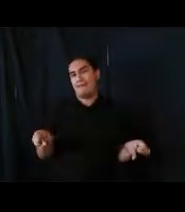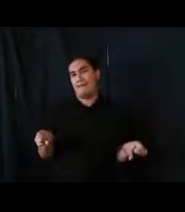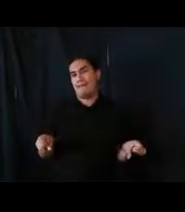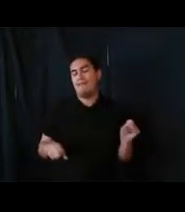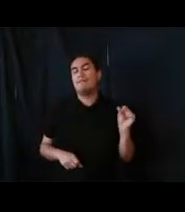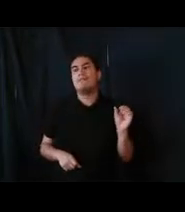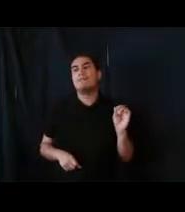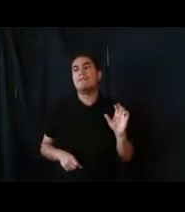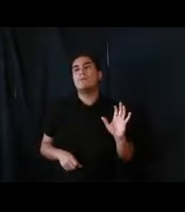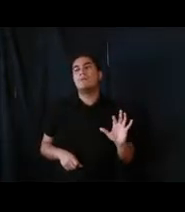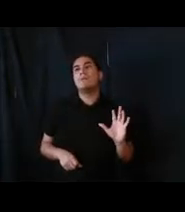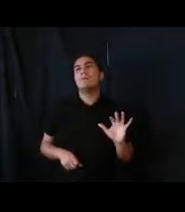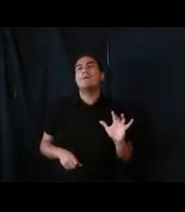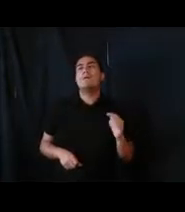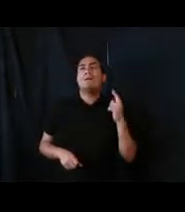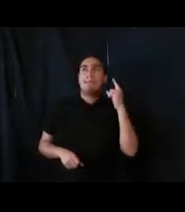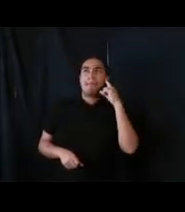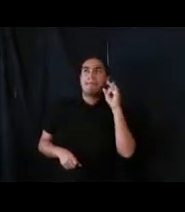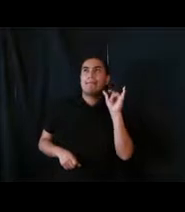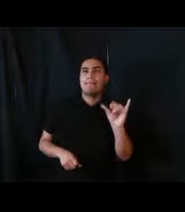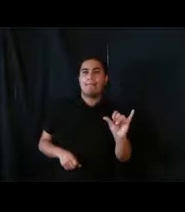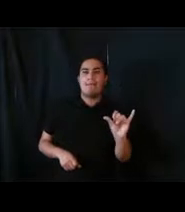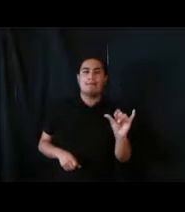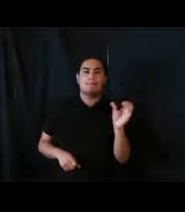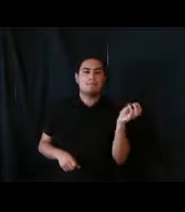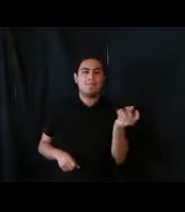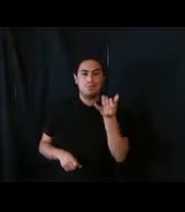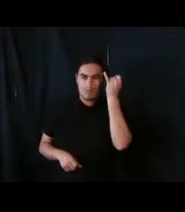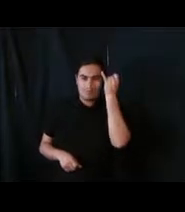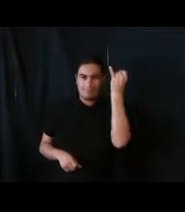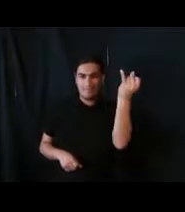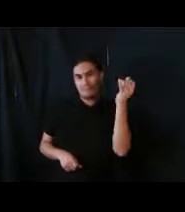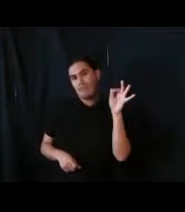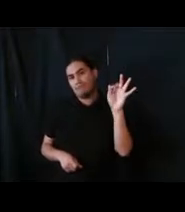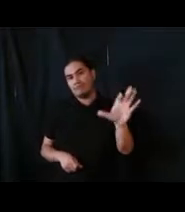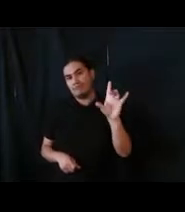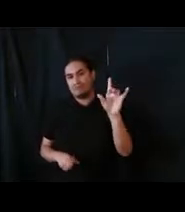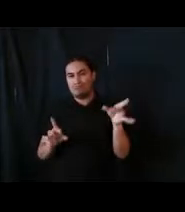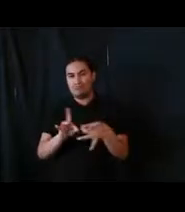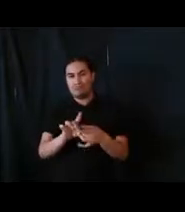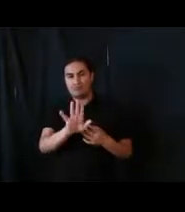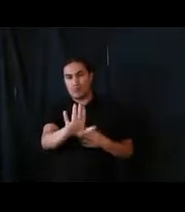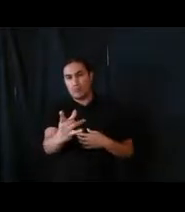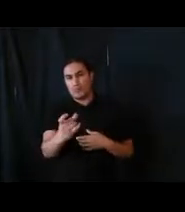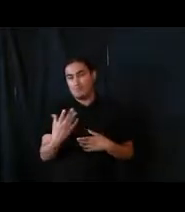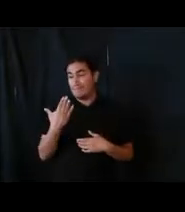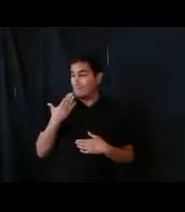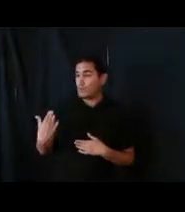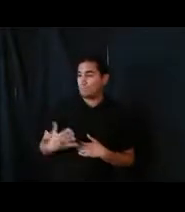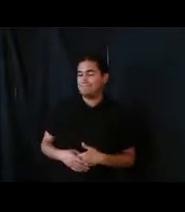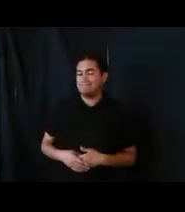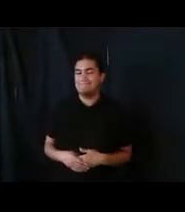um so i i think those are some of the thoughts that i would offer on on that question thank you